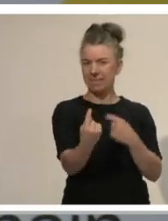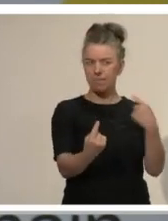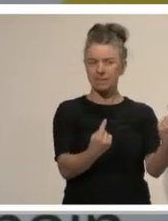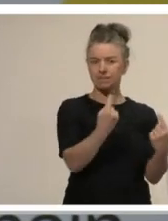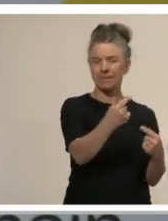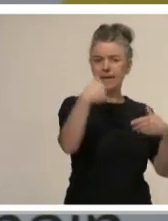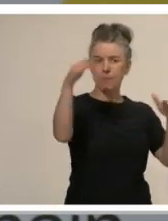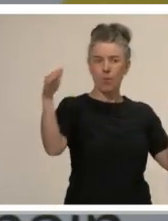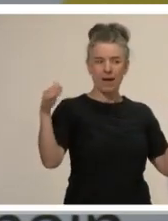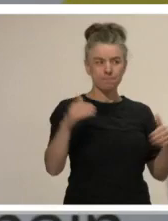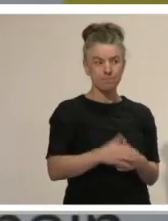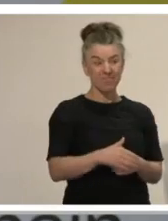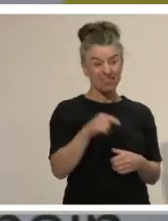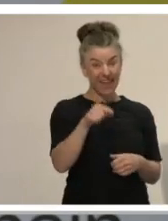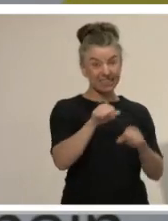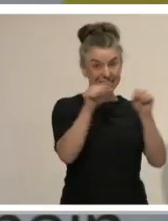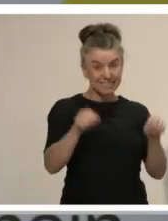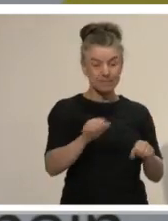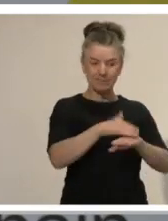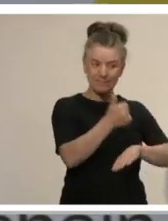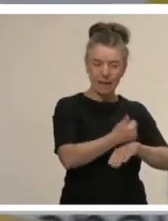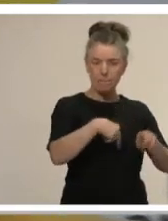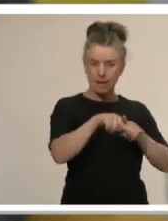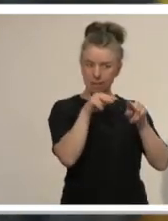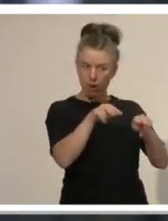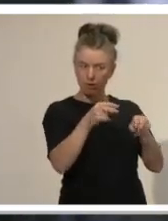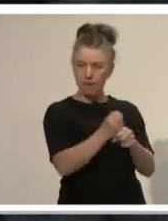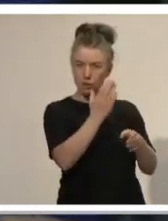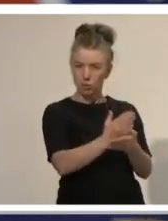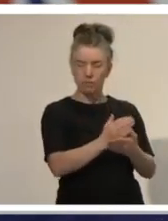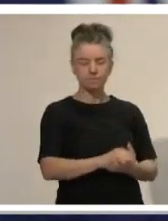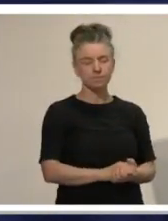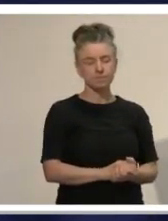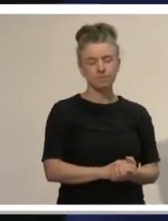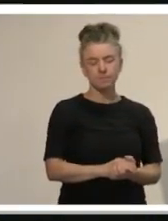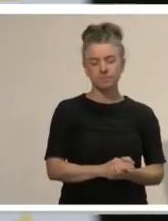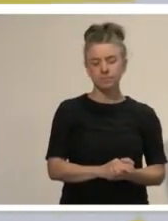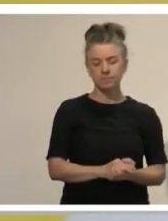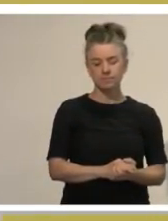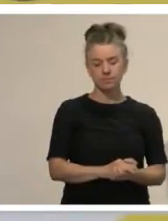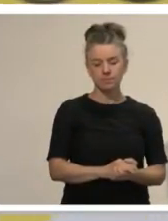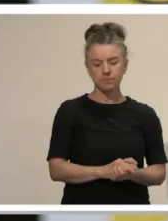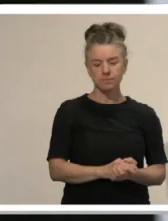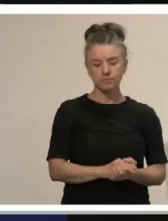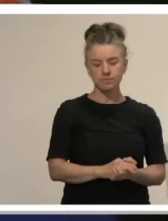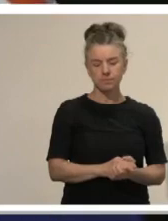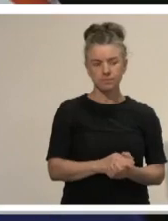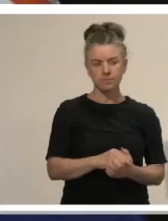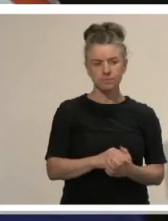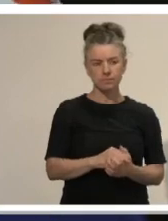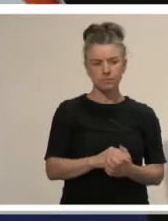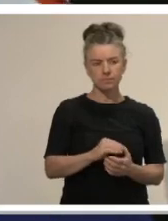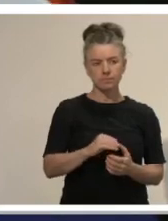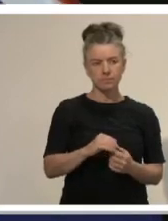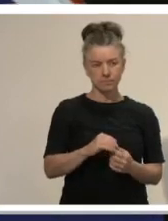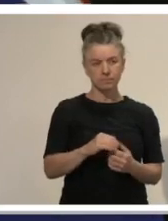setting up and want to be able to monitor and report on. One of the things that's really insightful from some of the reports we've been having, even in recent days, you can see that we